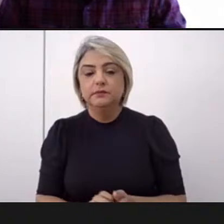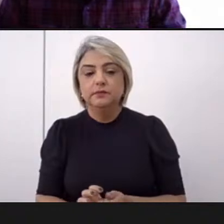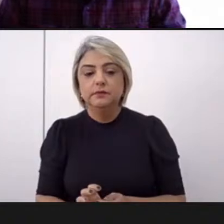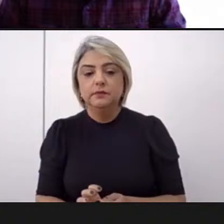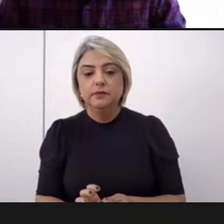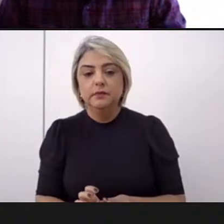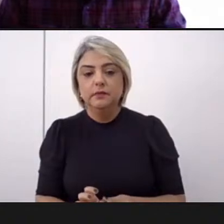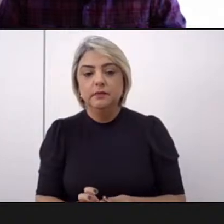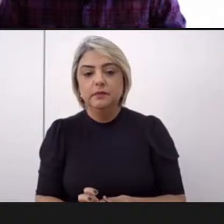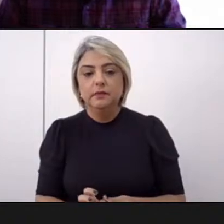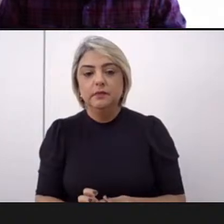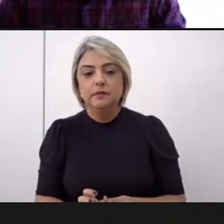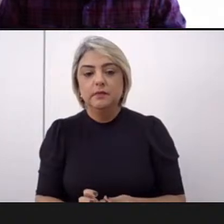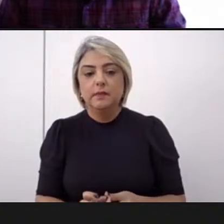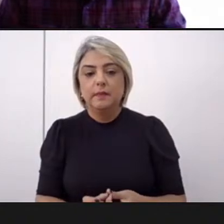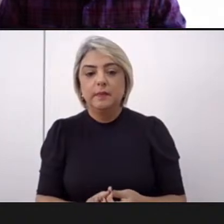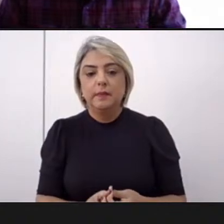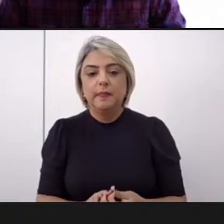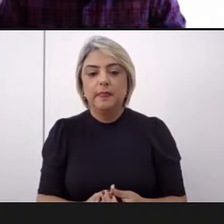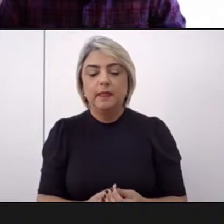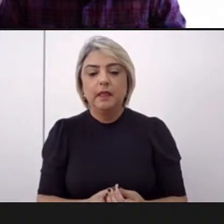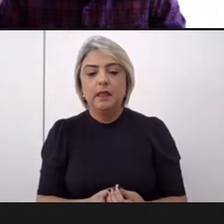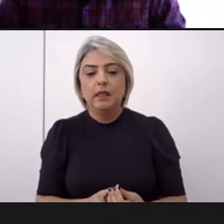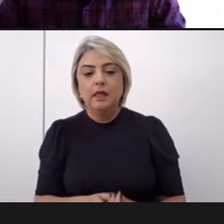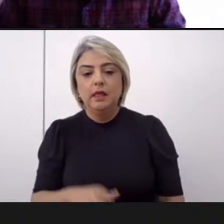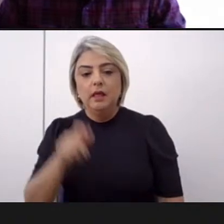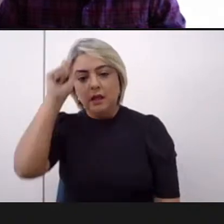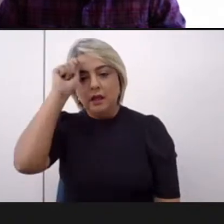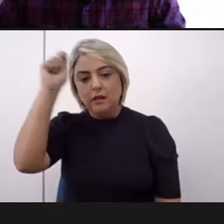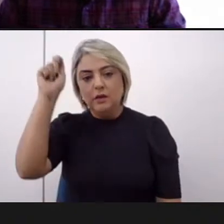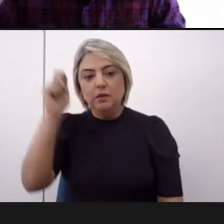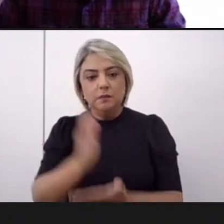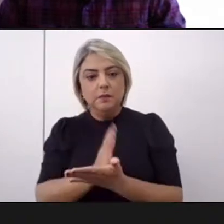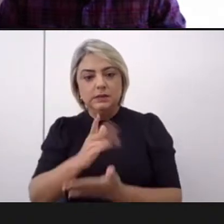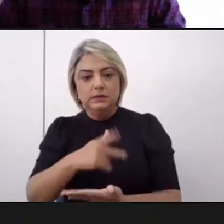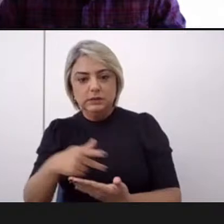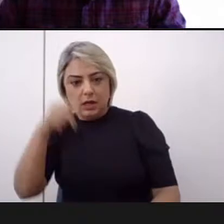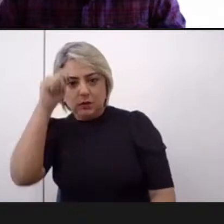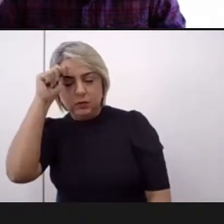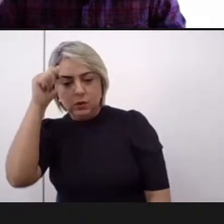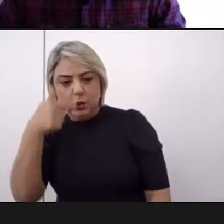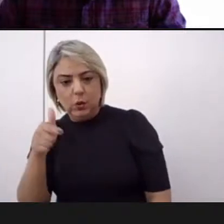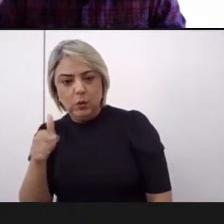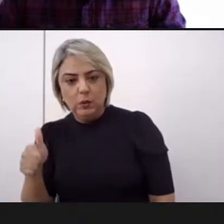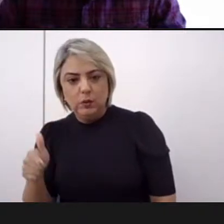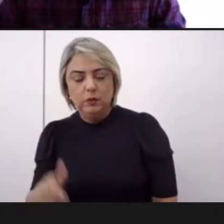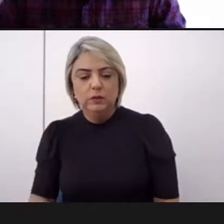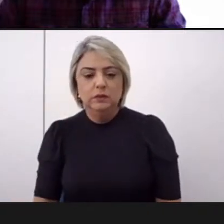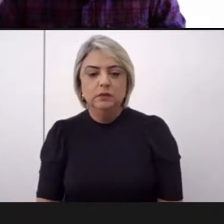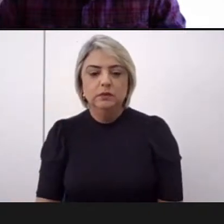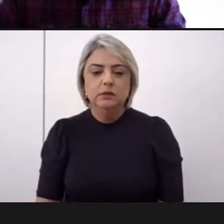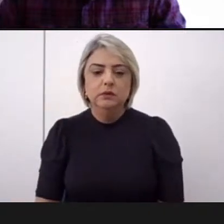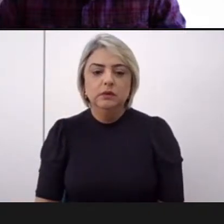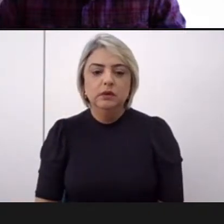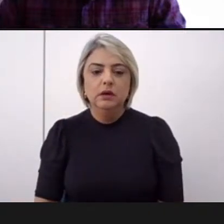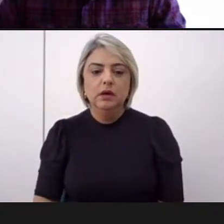Marie-Laure Jellick, Saline Anderson, and so on. which